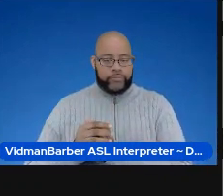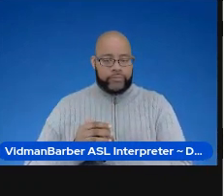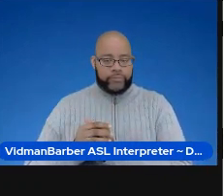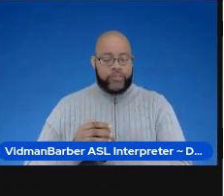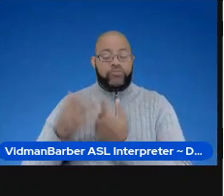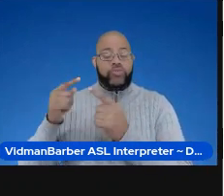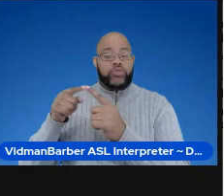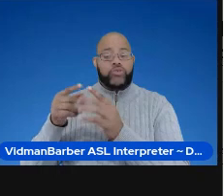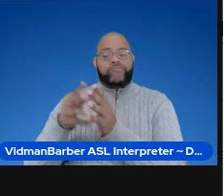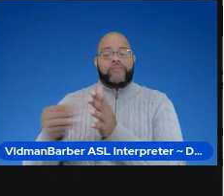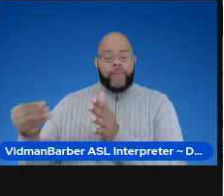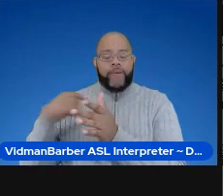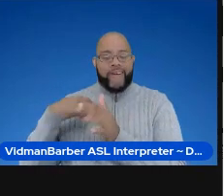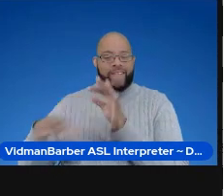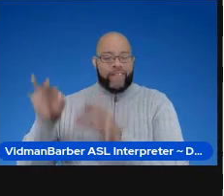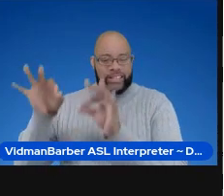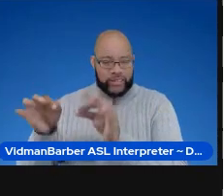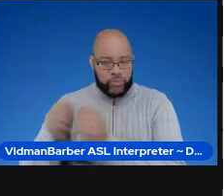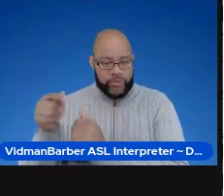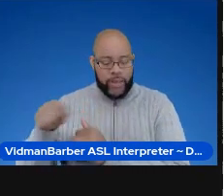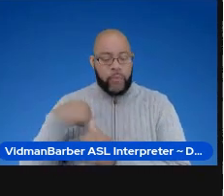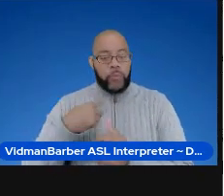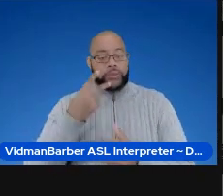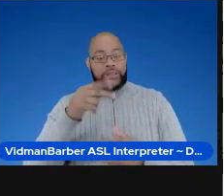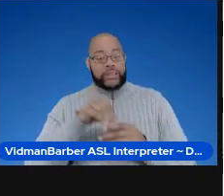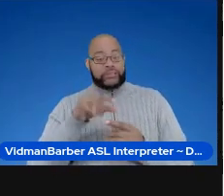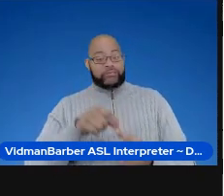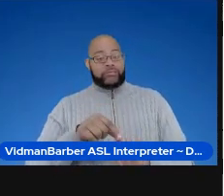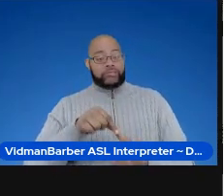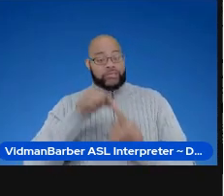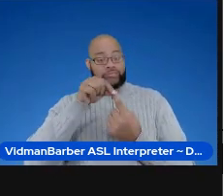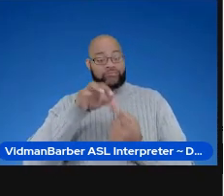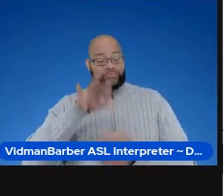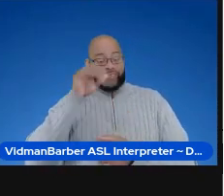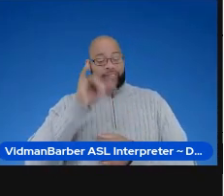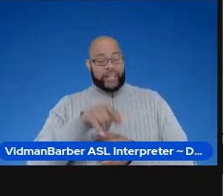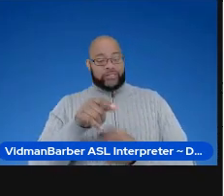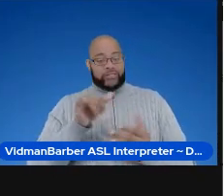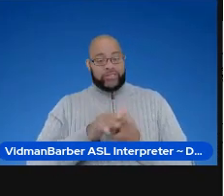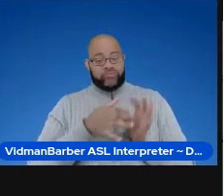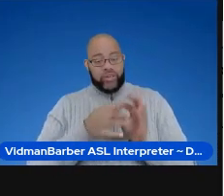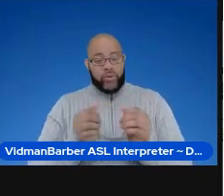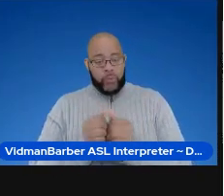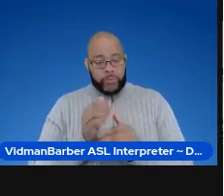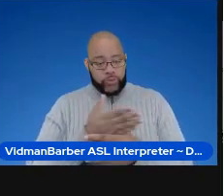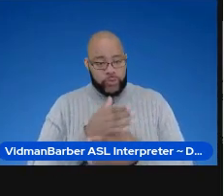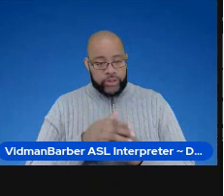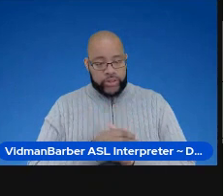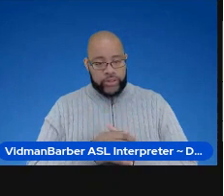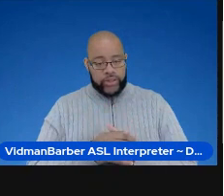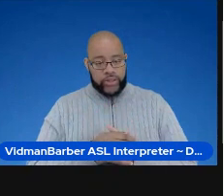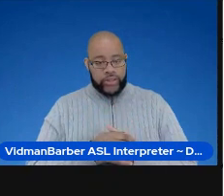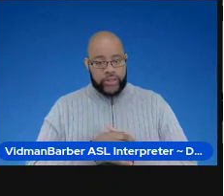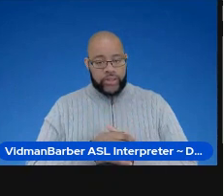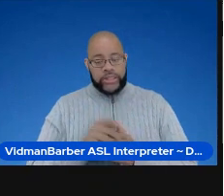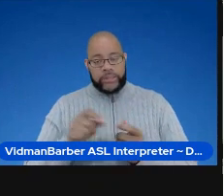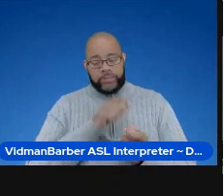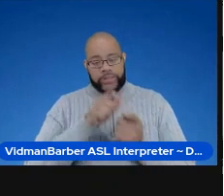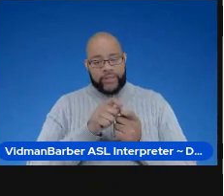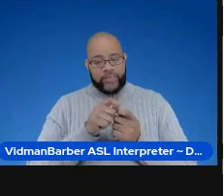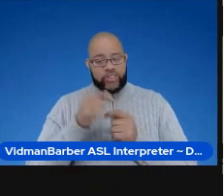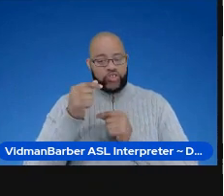to replicate our findings. And what we found in the discovery cohort was an association between particular